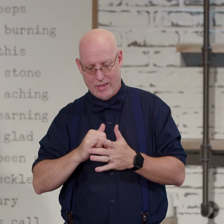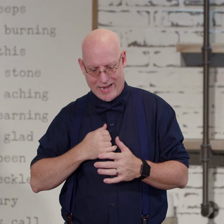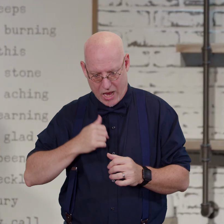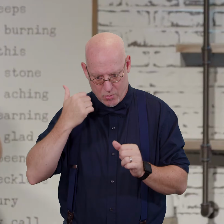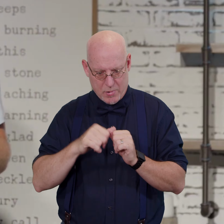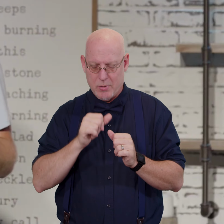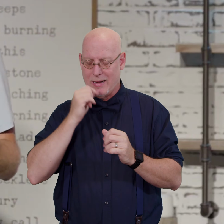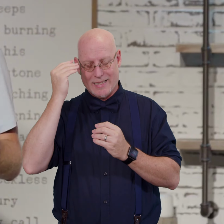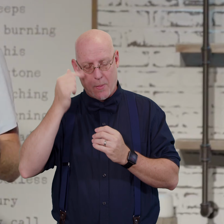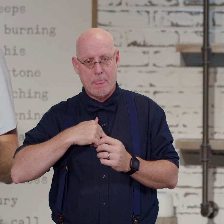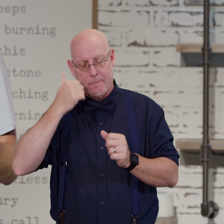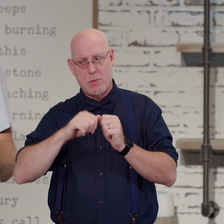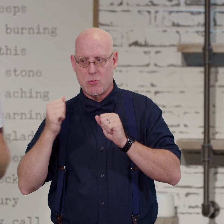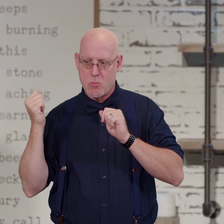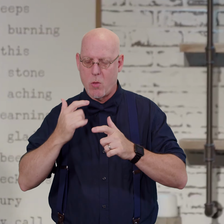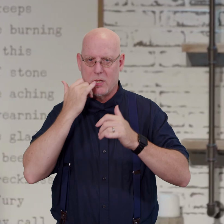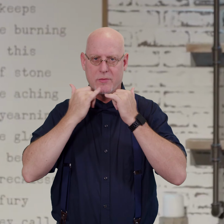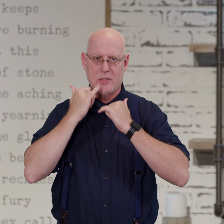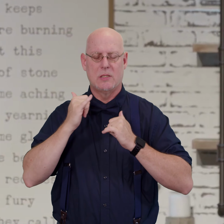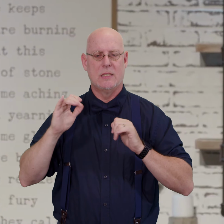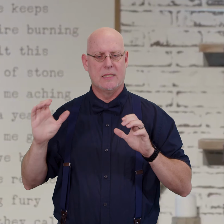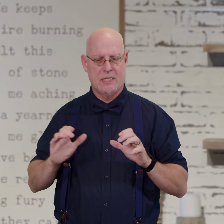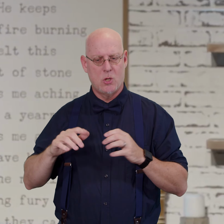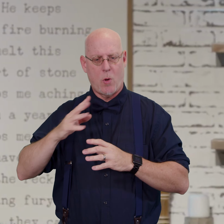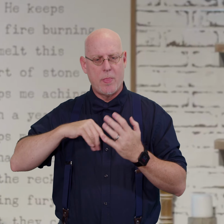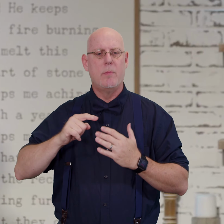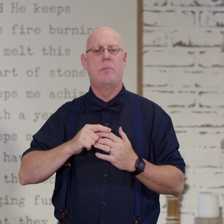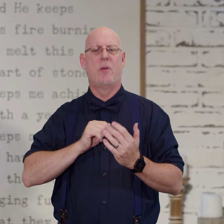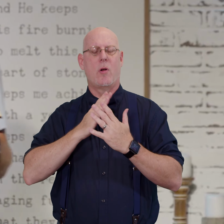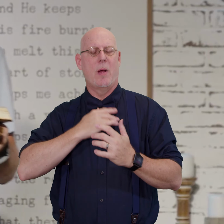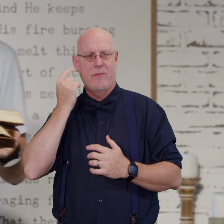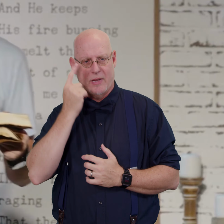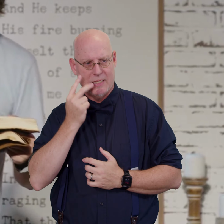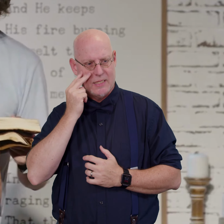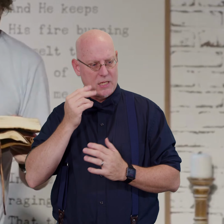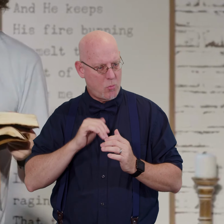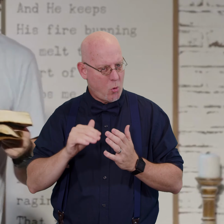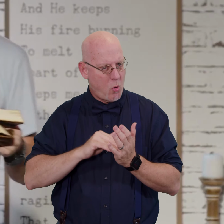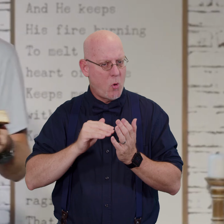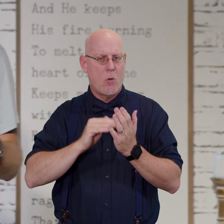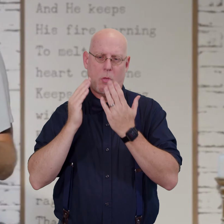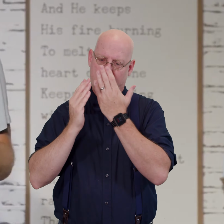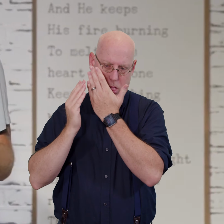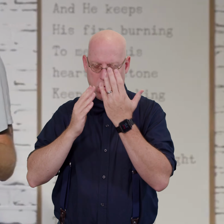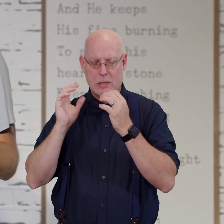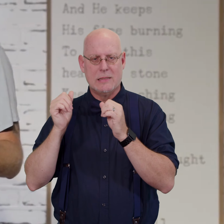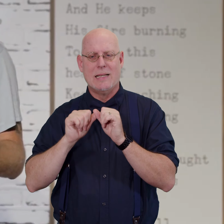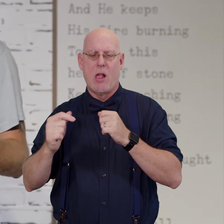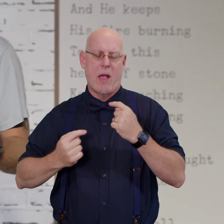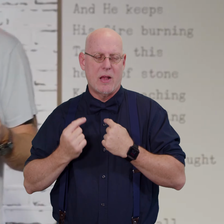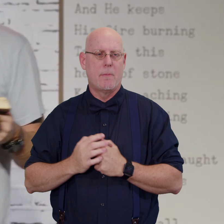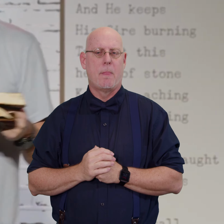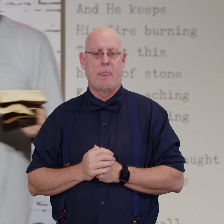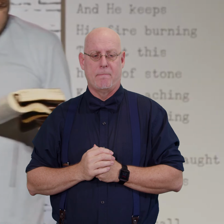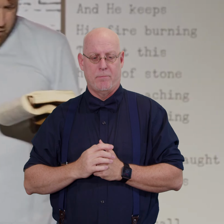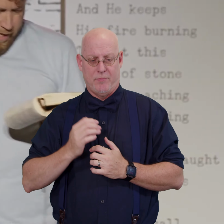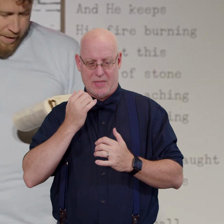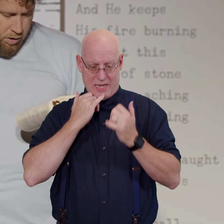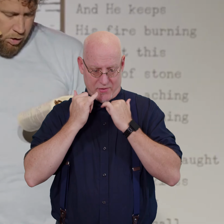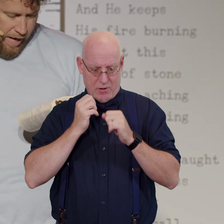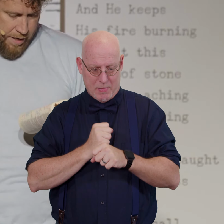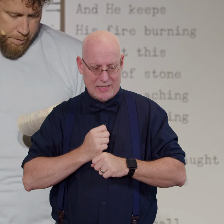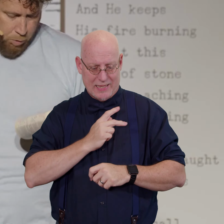remember. They do not consider that I remember all their evil. Their deeds surround them. They are before my face. I see them constantly, constantly in offense. By their evil, they make